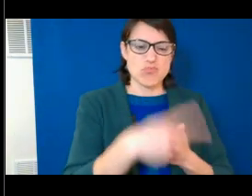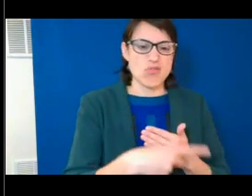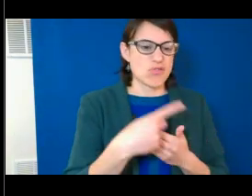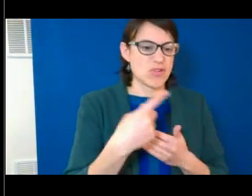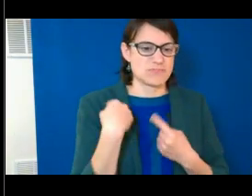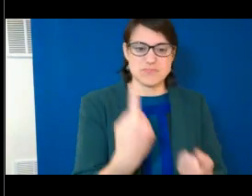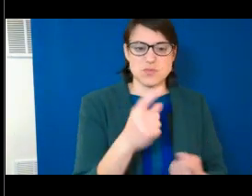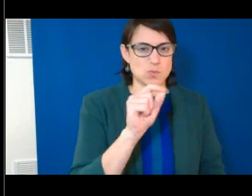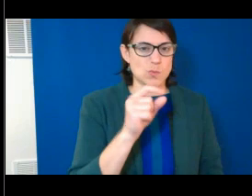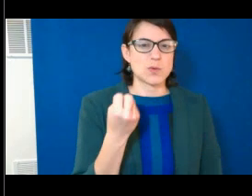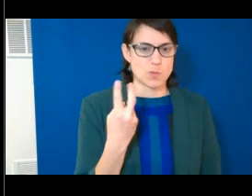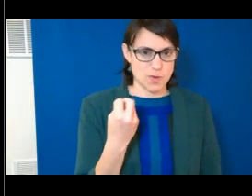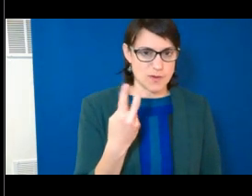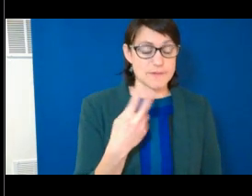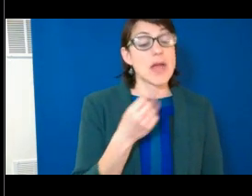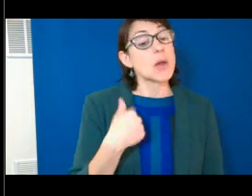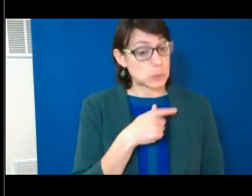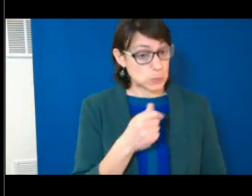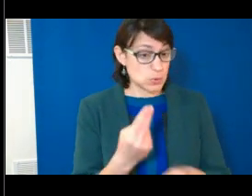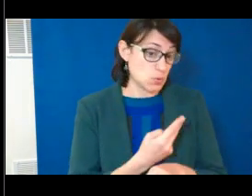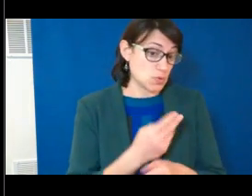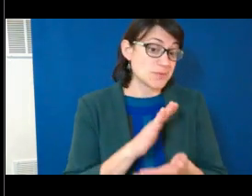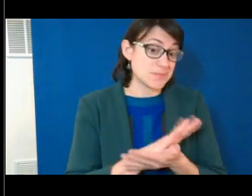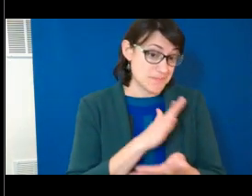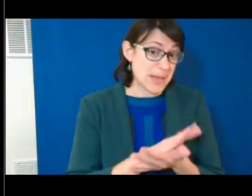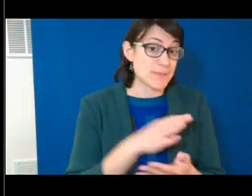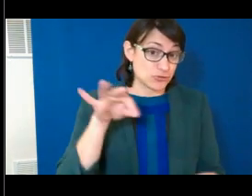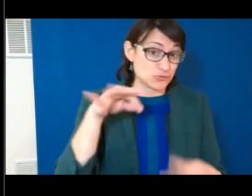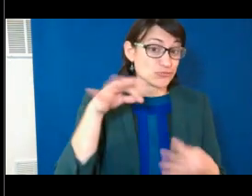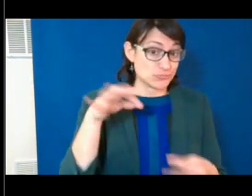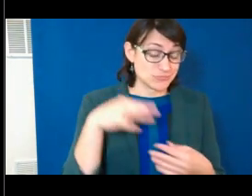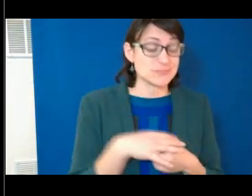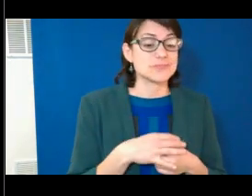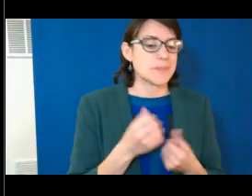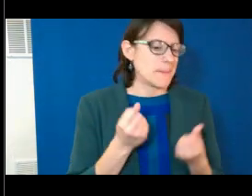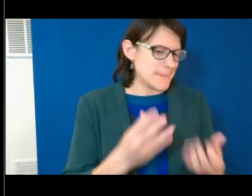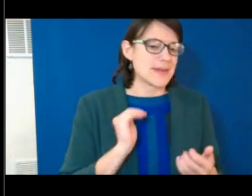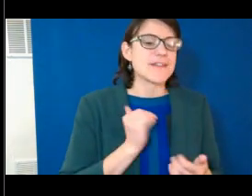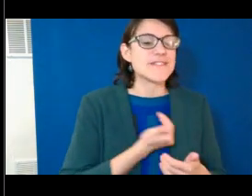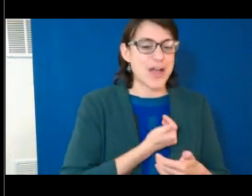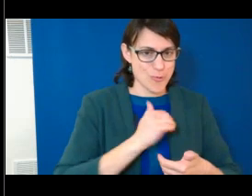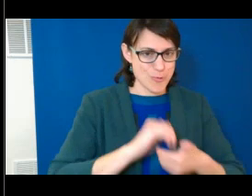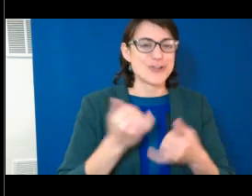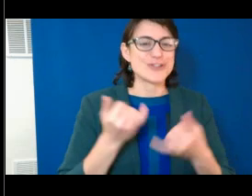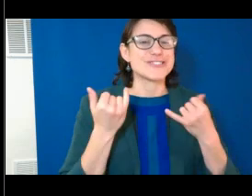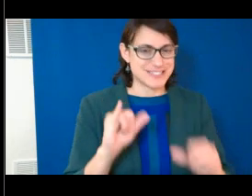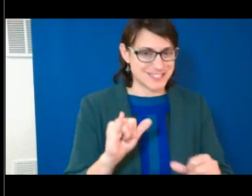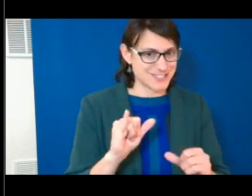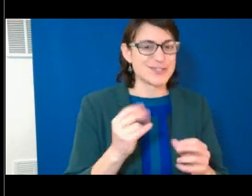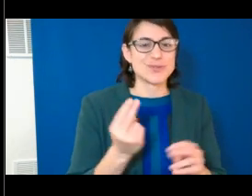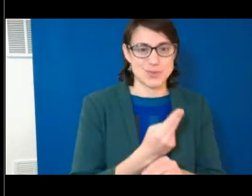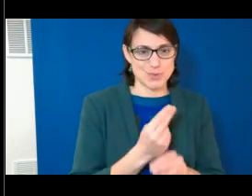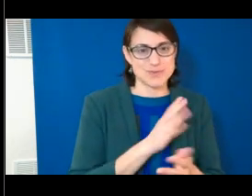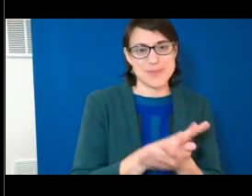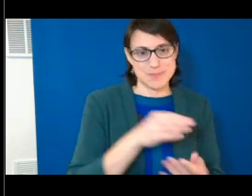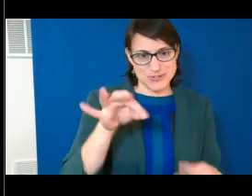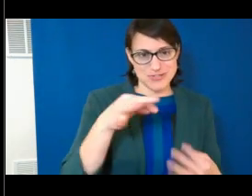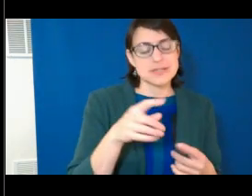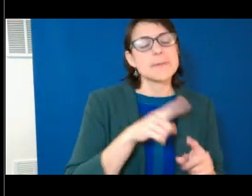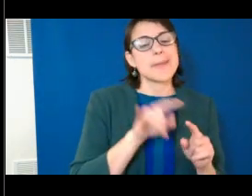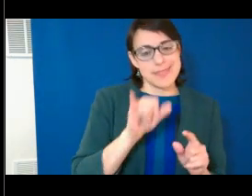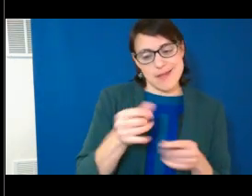2012, and use paper sheets. And there's still a lot of our partners that are still using those paper sheets, and it goes into a national